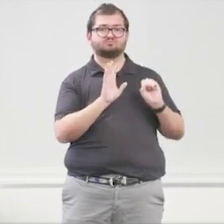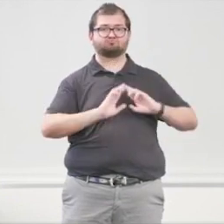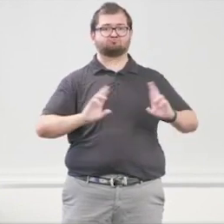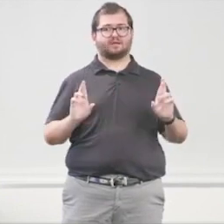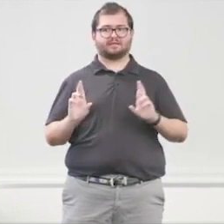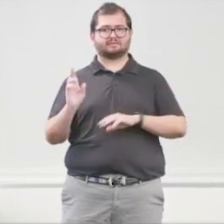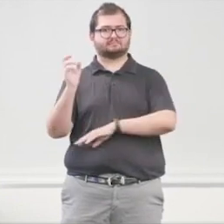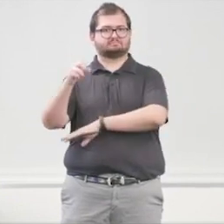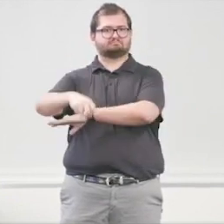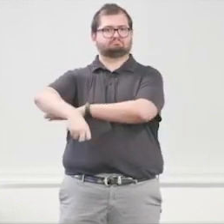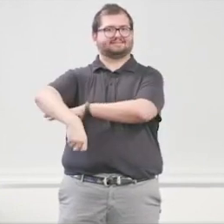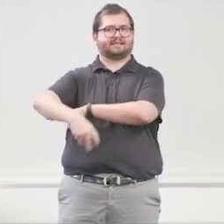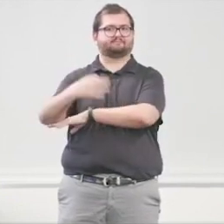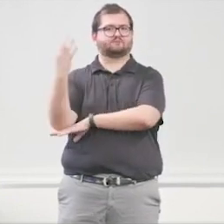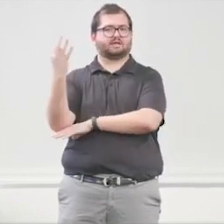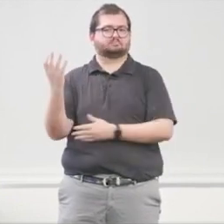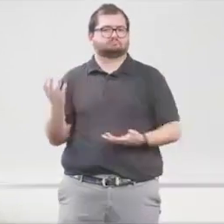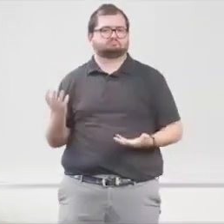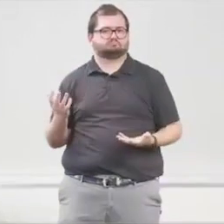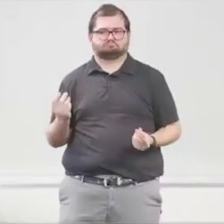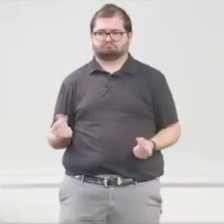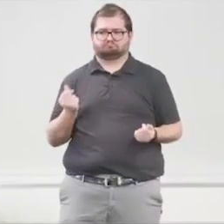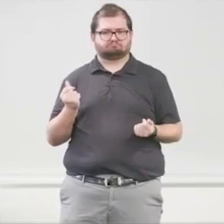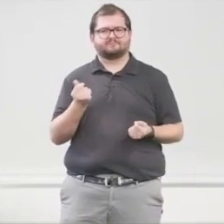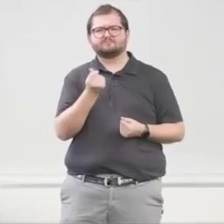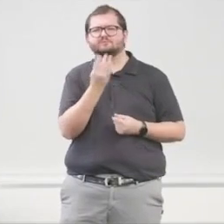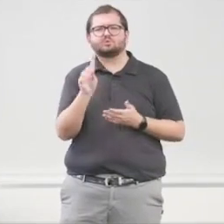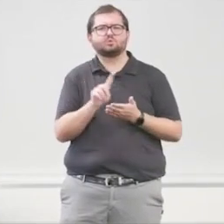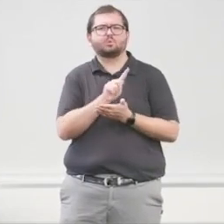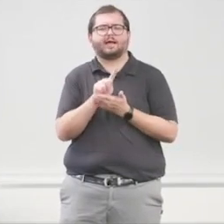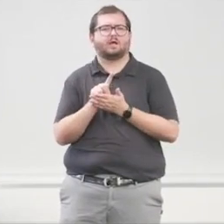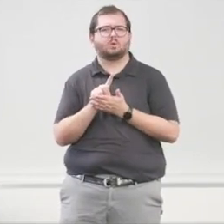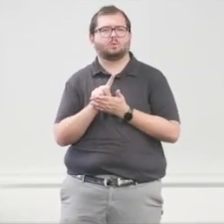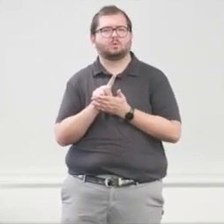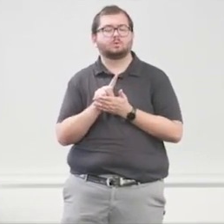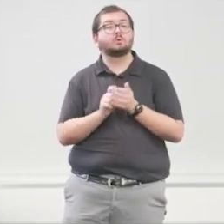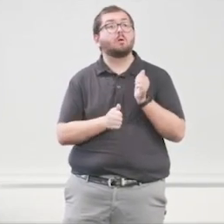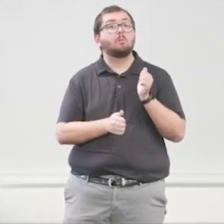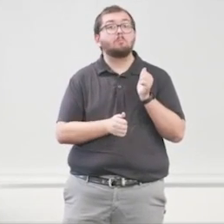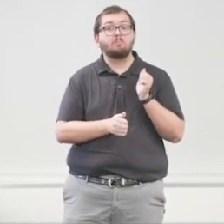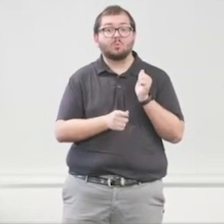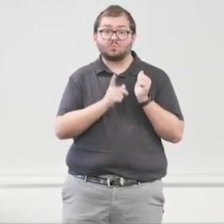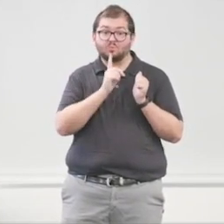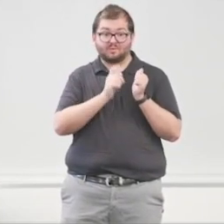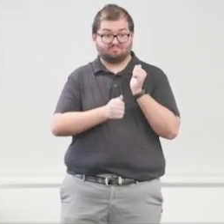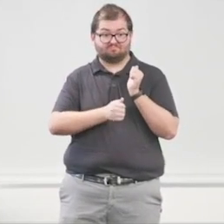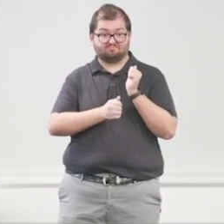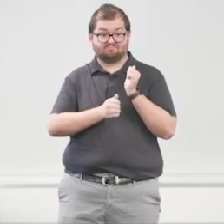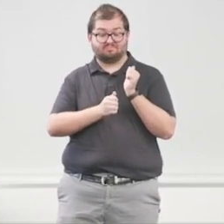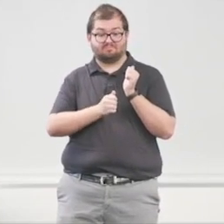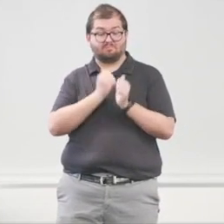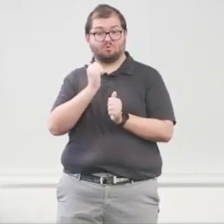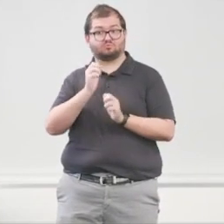1 o'clock Thursday morning, or Friday morning rather. Most of our other critical services across state and local government were back up and running before start of business on